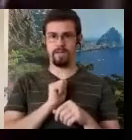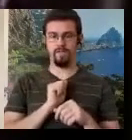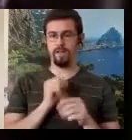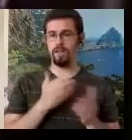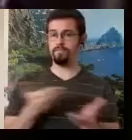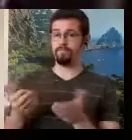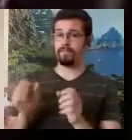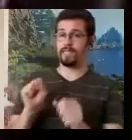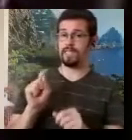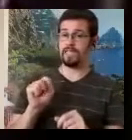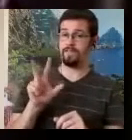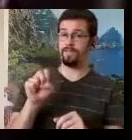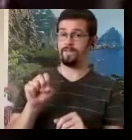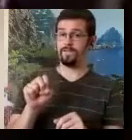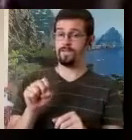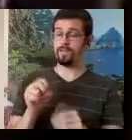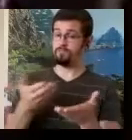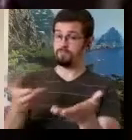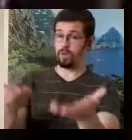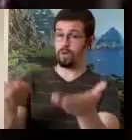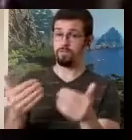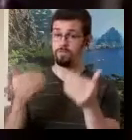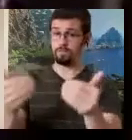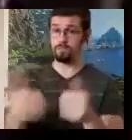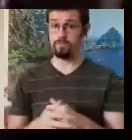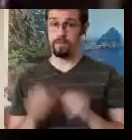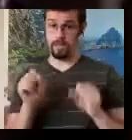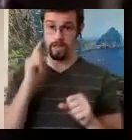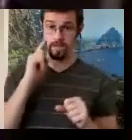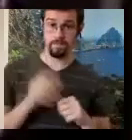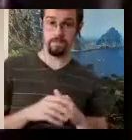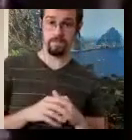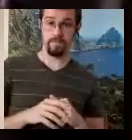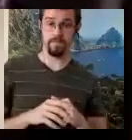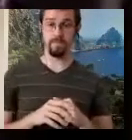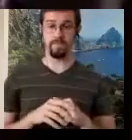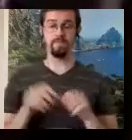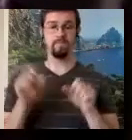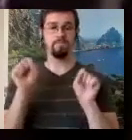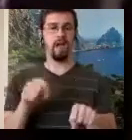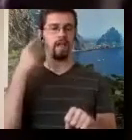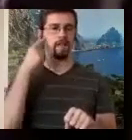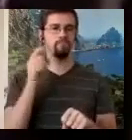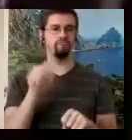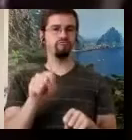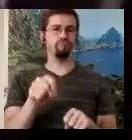here. Go ahead, Steve. Can you hear us? Yeah, I can hear you.